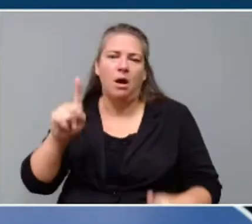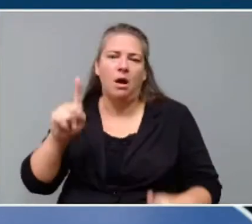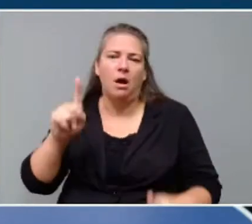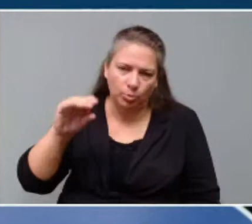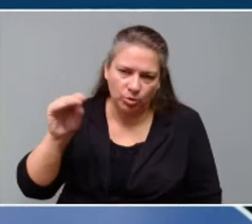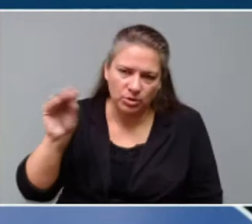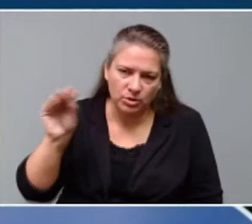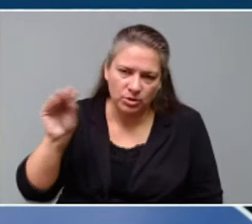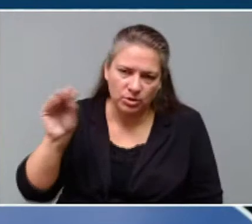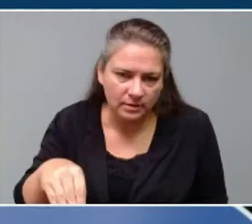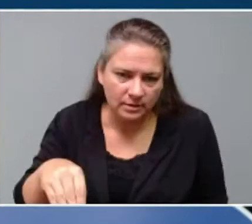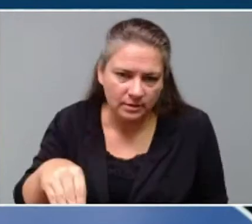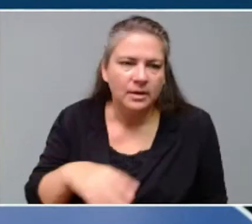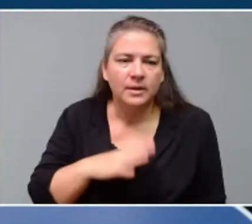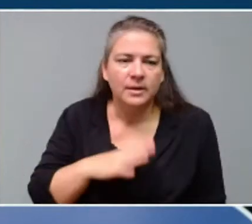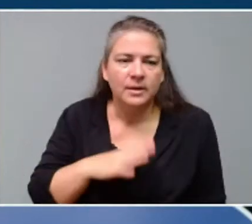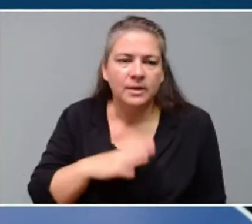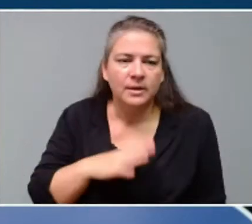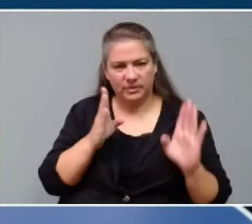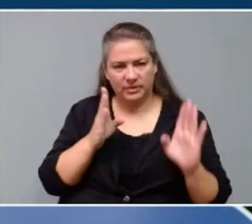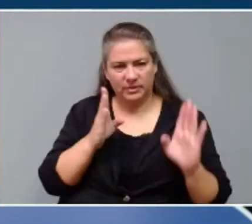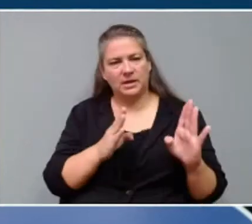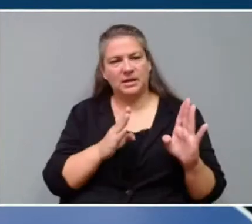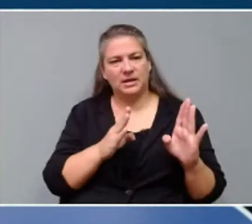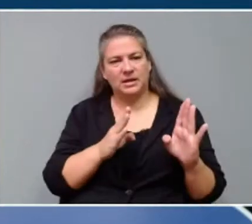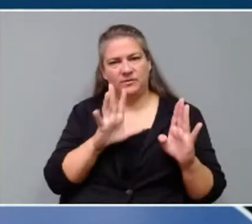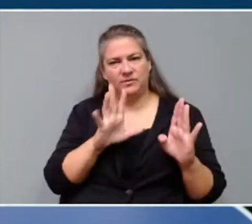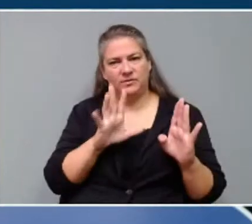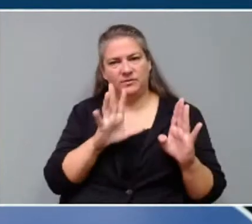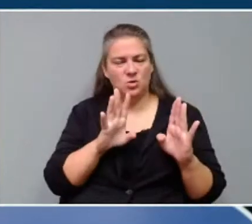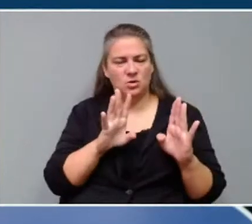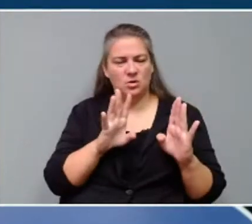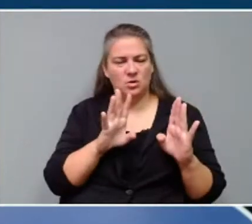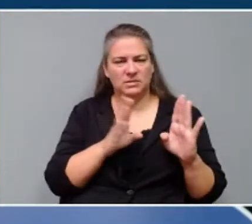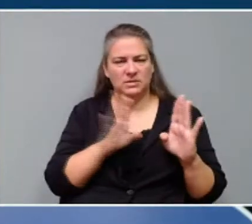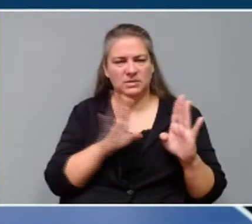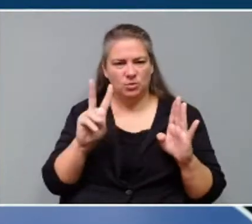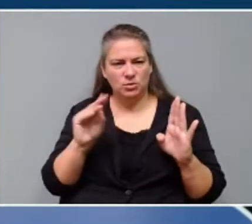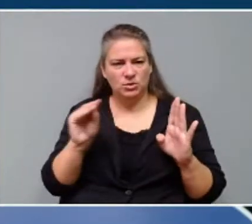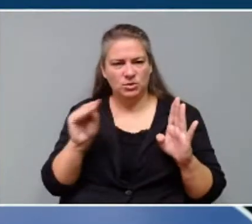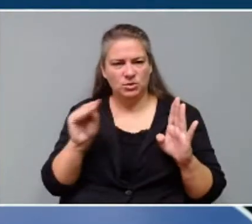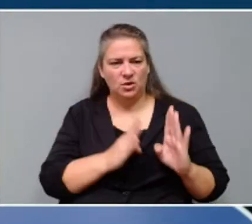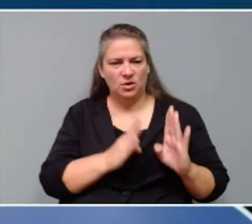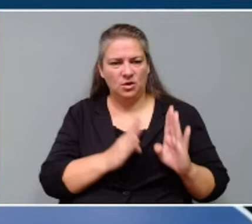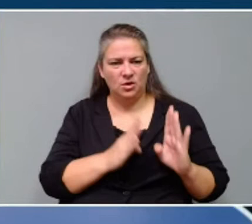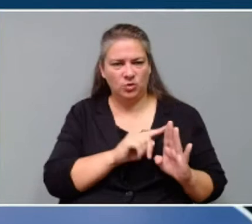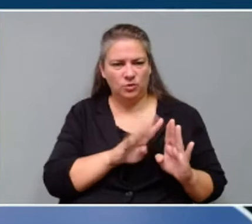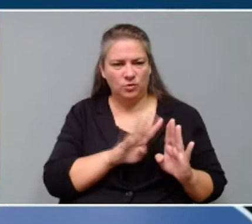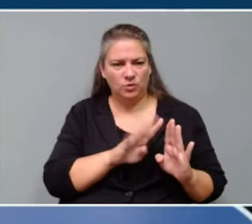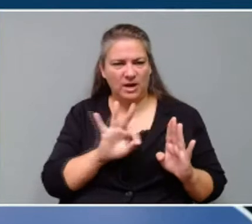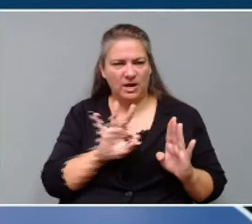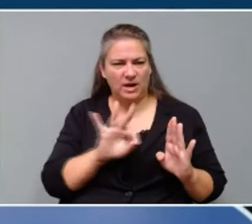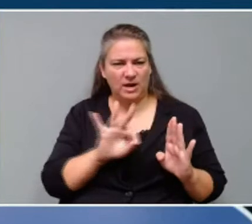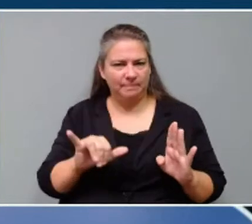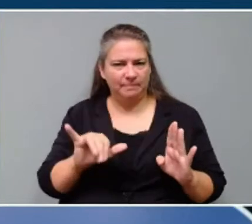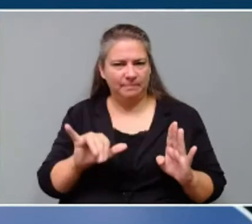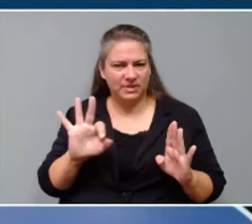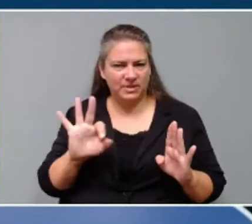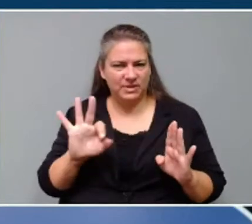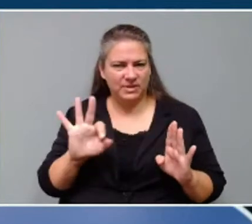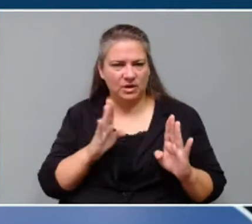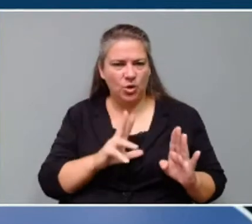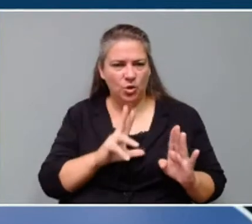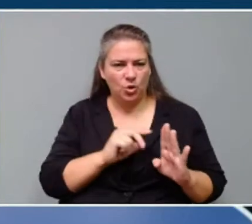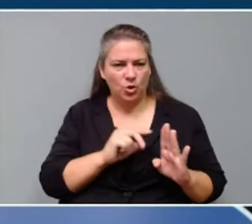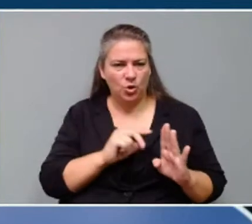up a percentage, now at 72. 40 to 49, still at 59. 30 to 39, gone up